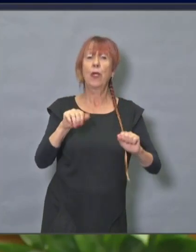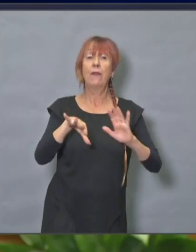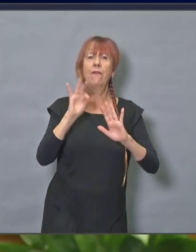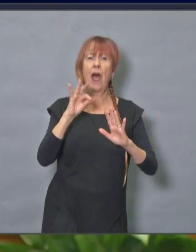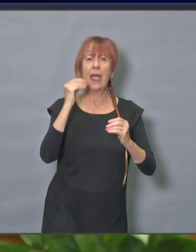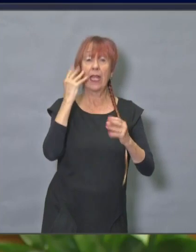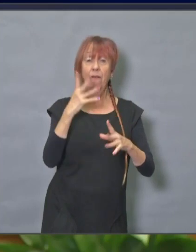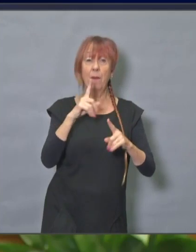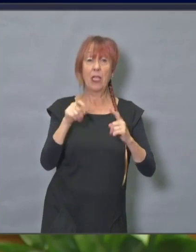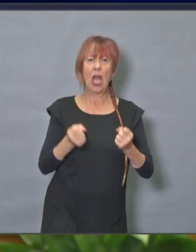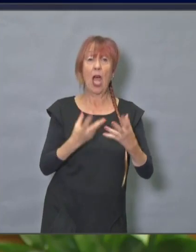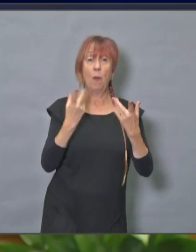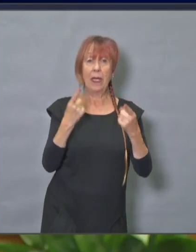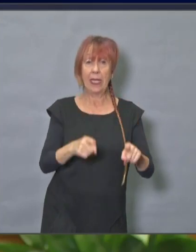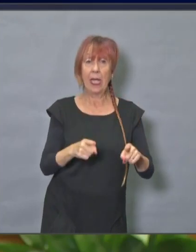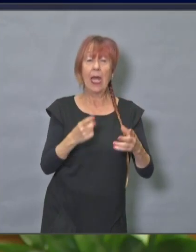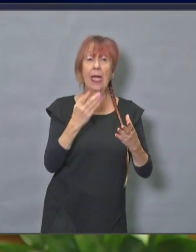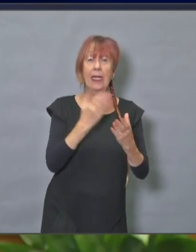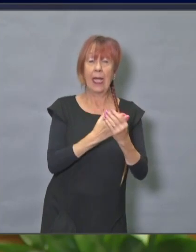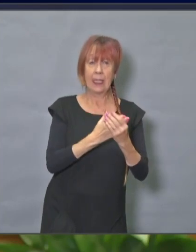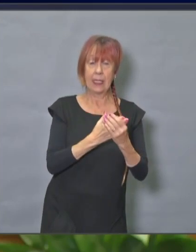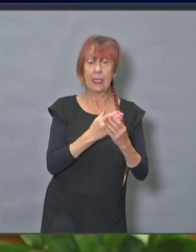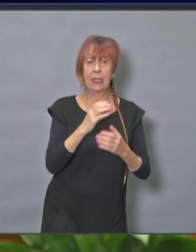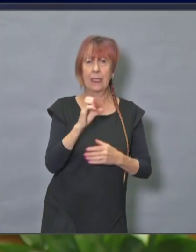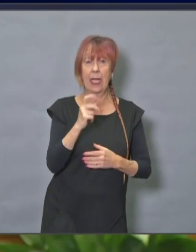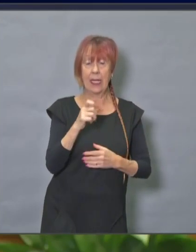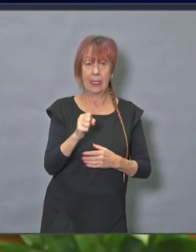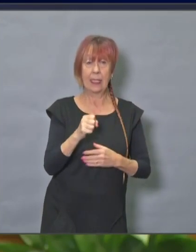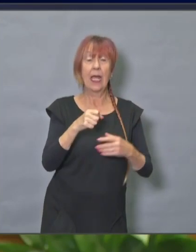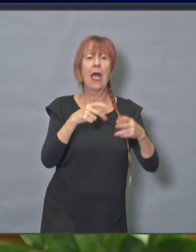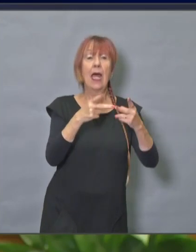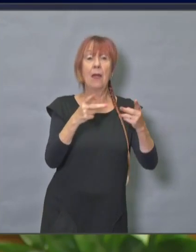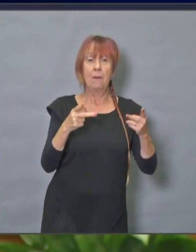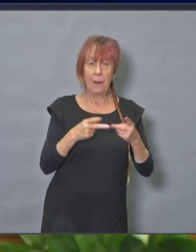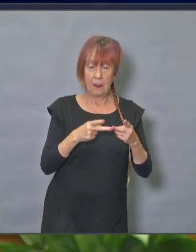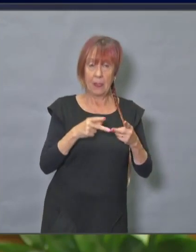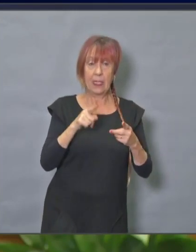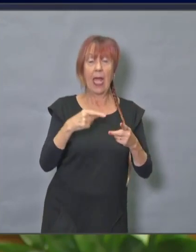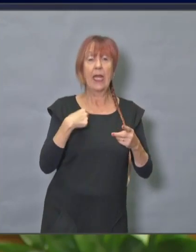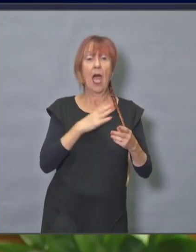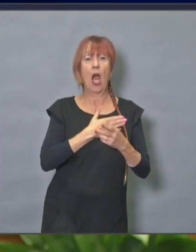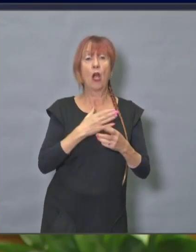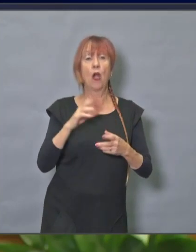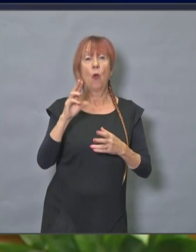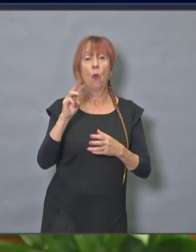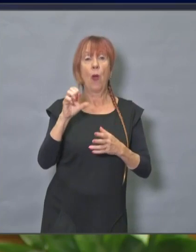on the confirmed cases at these facilities, as well as our dashboard,